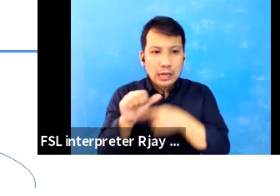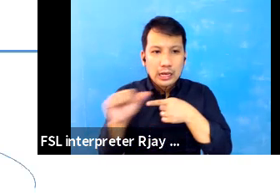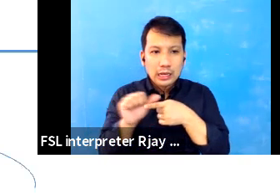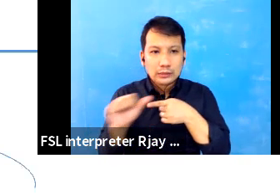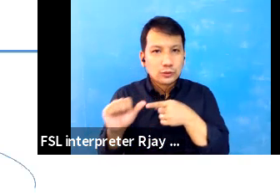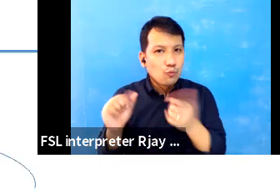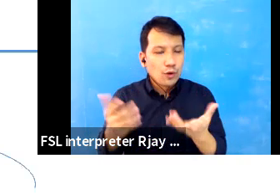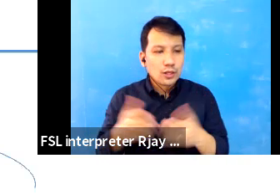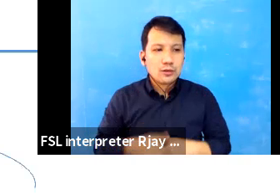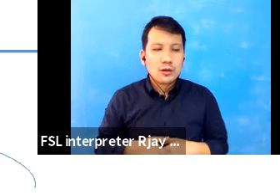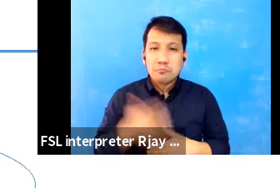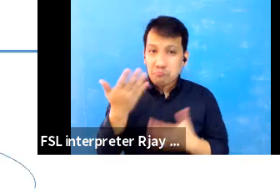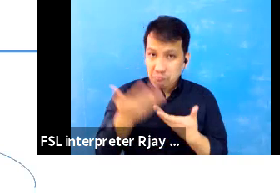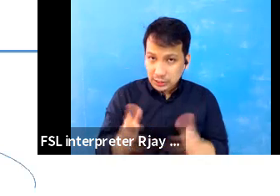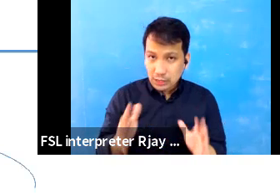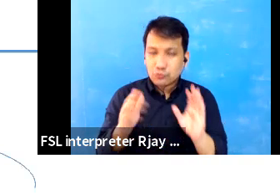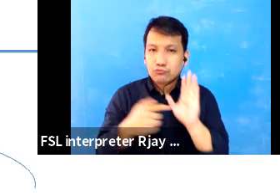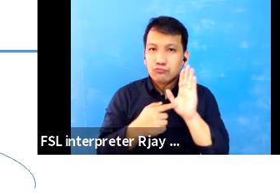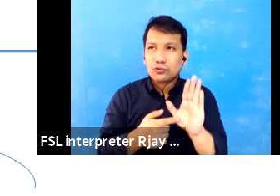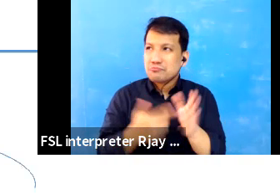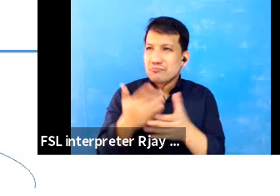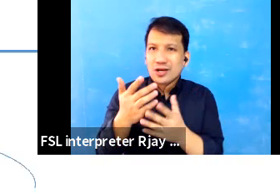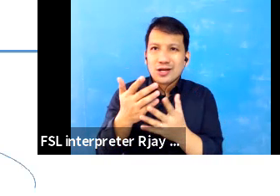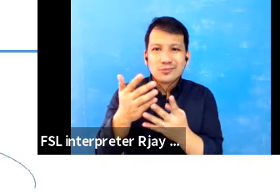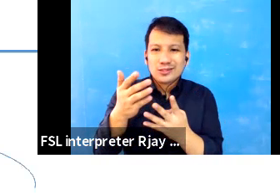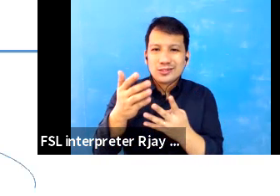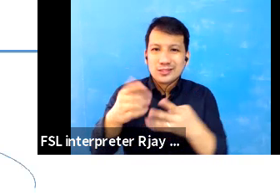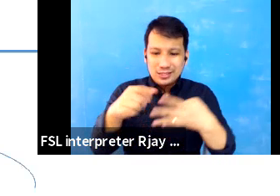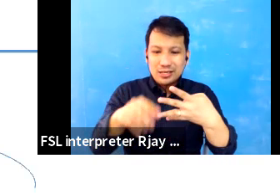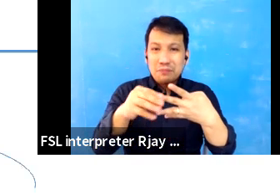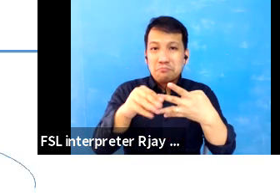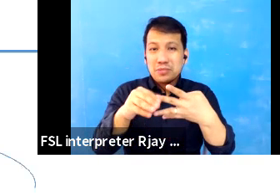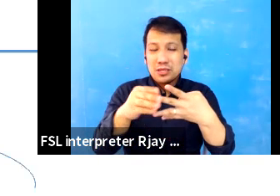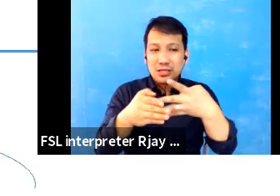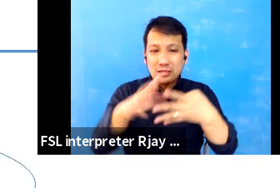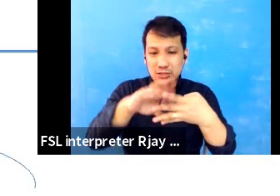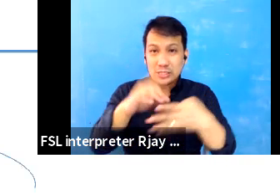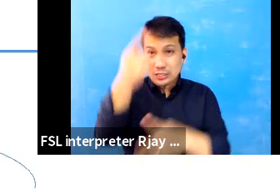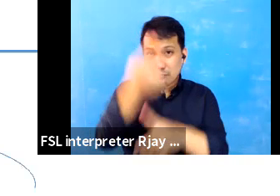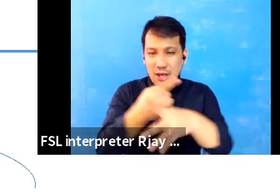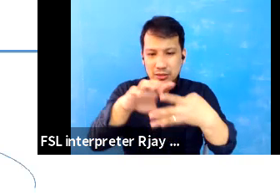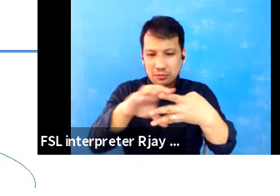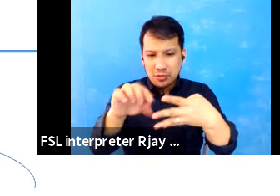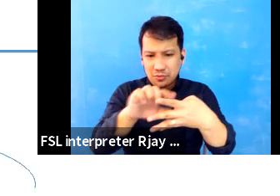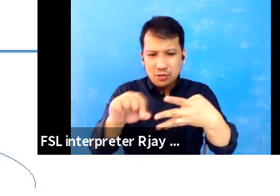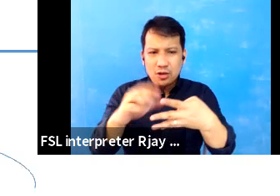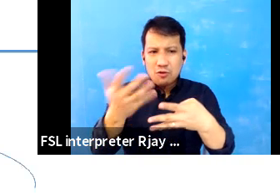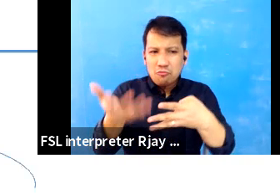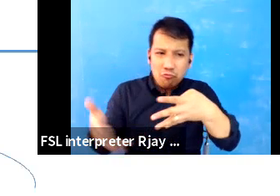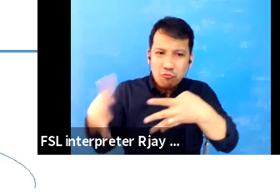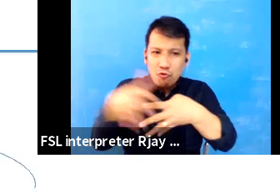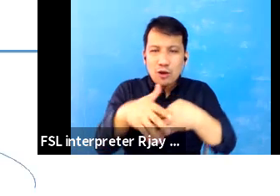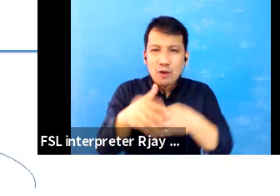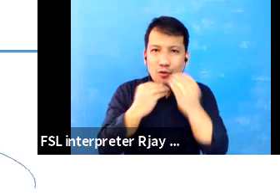you have introduced, at least at the middle of the month, you will be able to combine different food items where you know